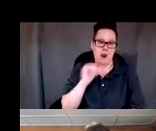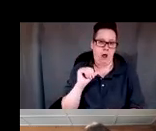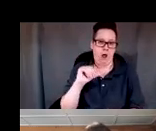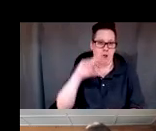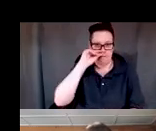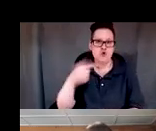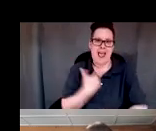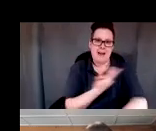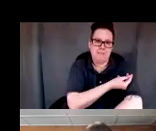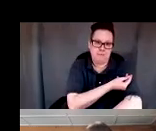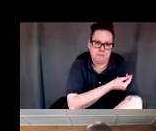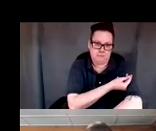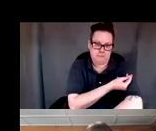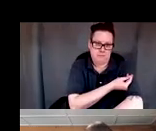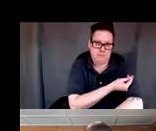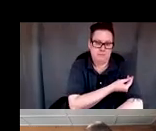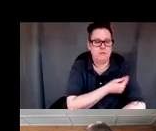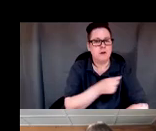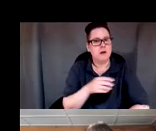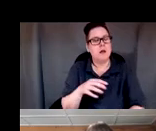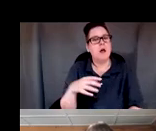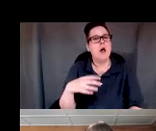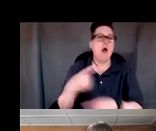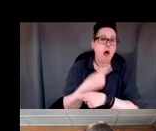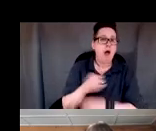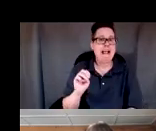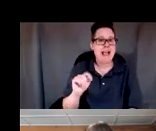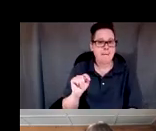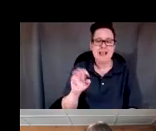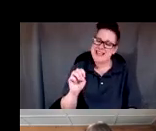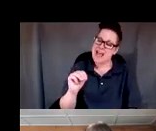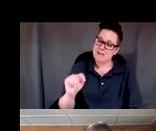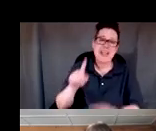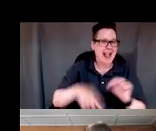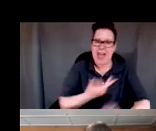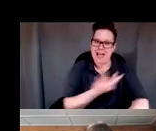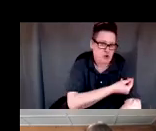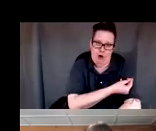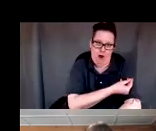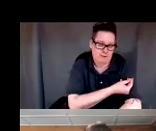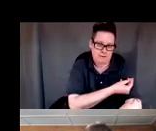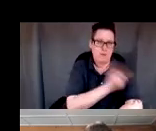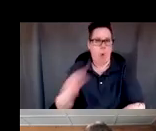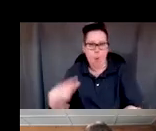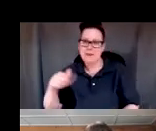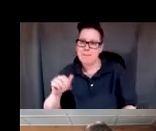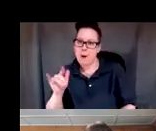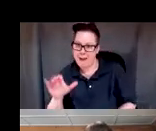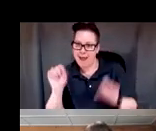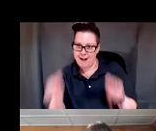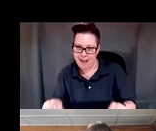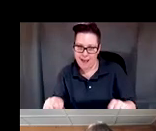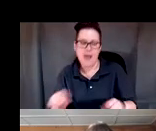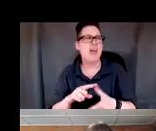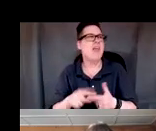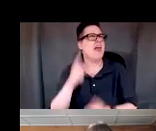by needle, and they're not allowed to give a shot. It's out of their scope of practice. There was a chance to get a grant back, I believe it